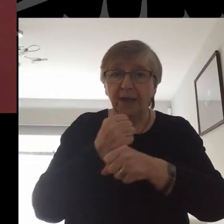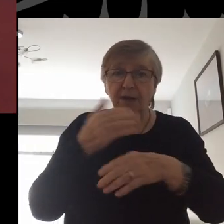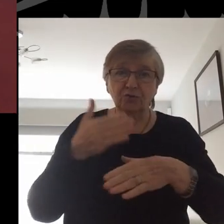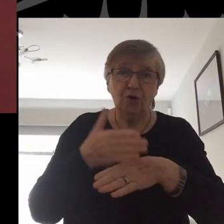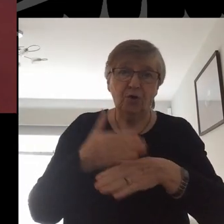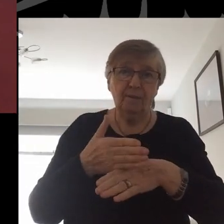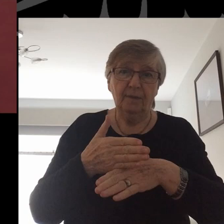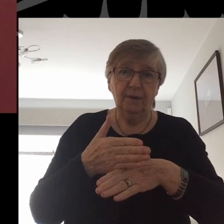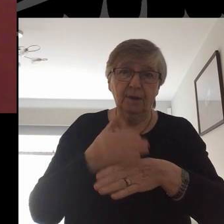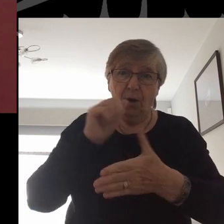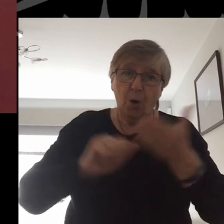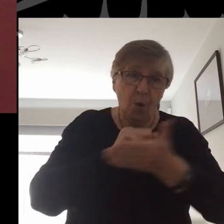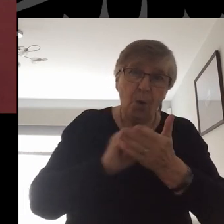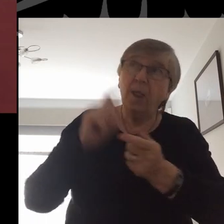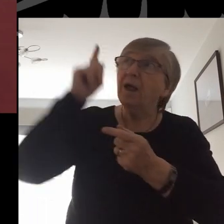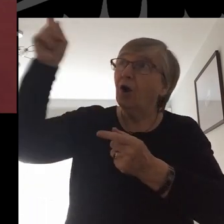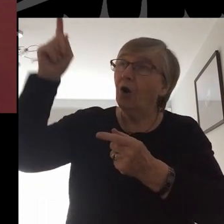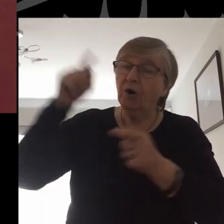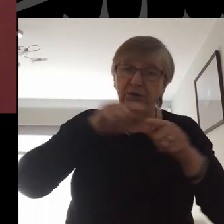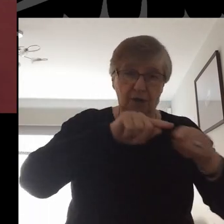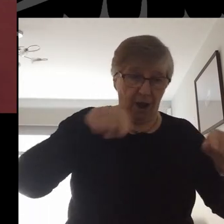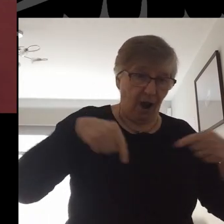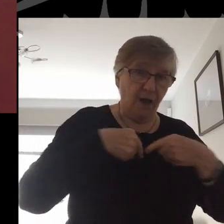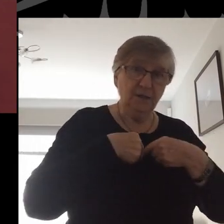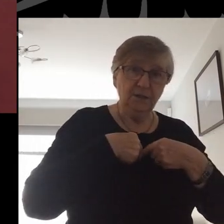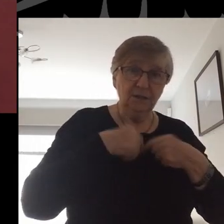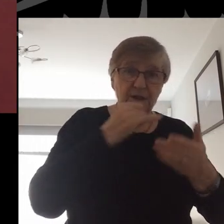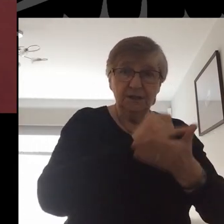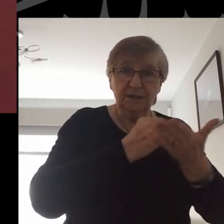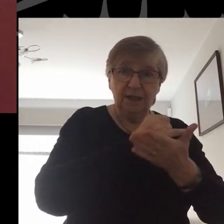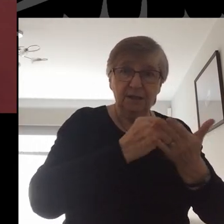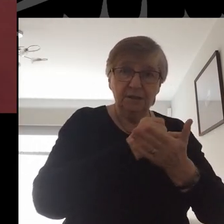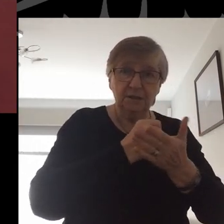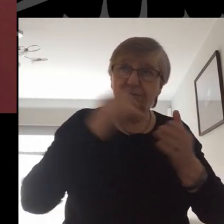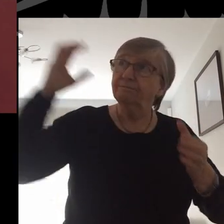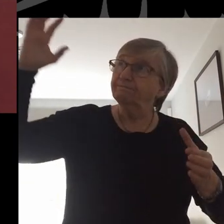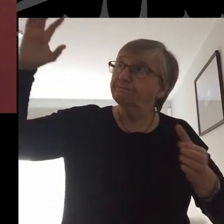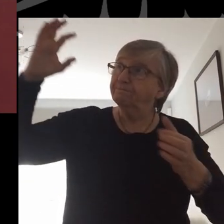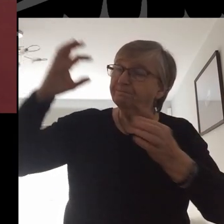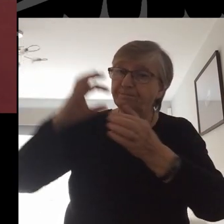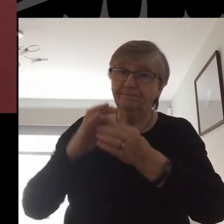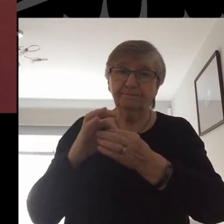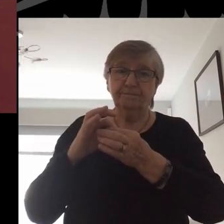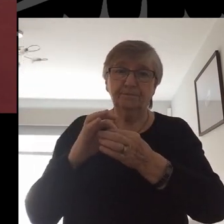holy God and us men and women who are sinners.